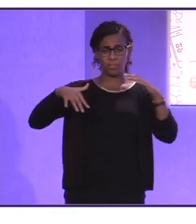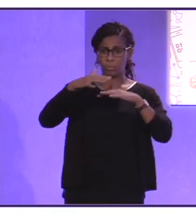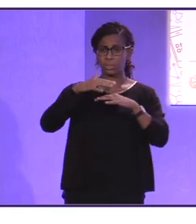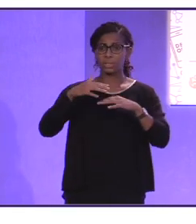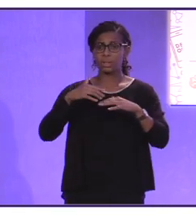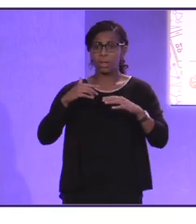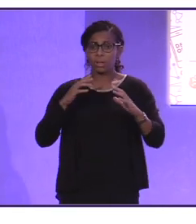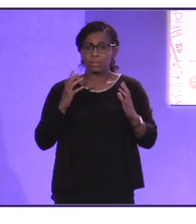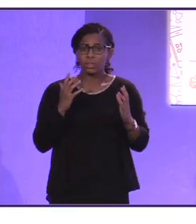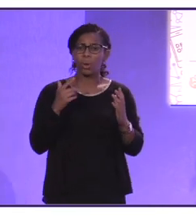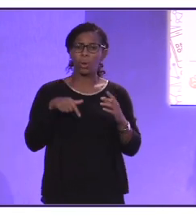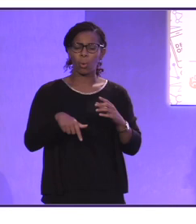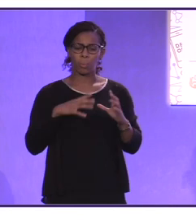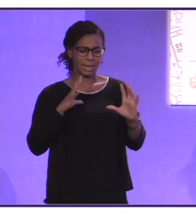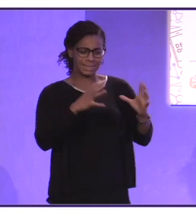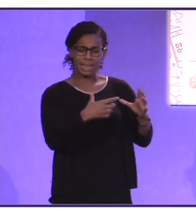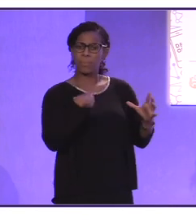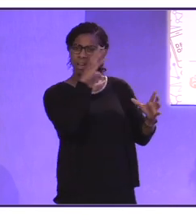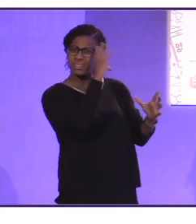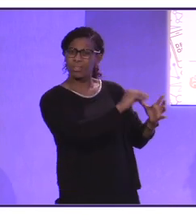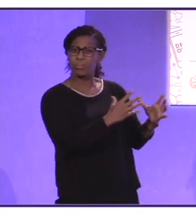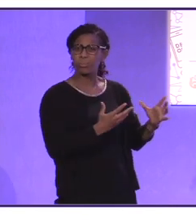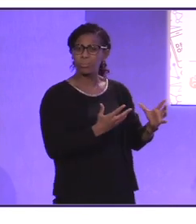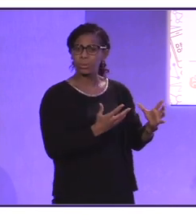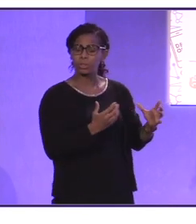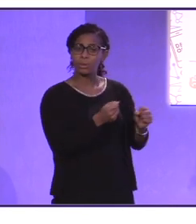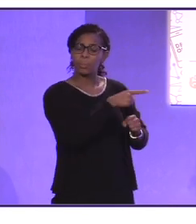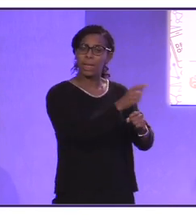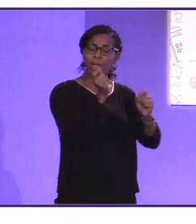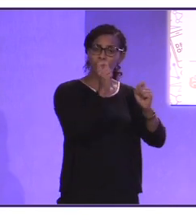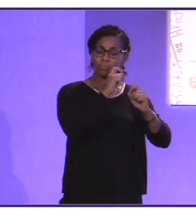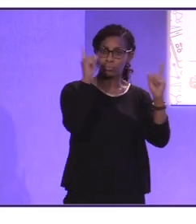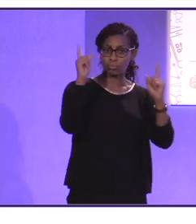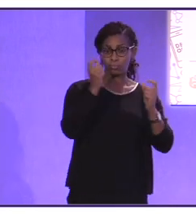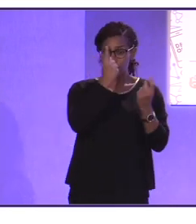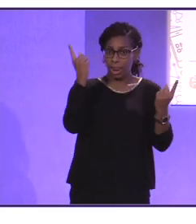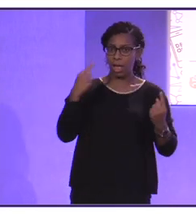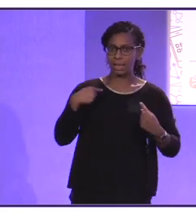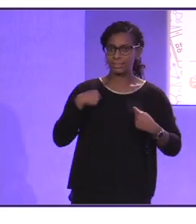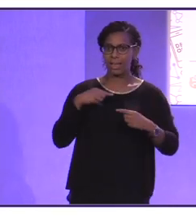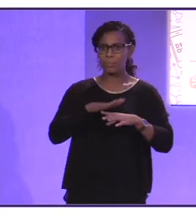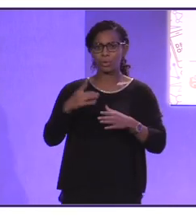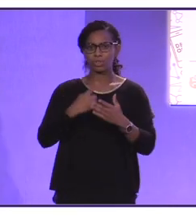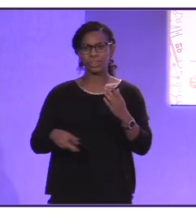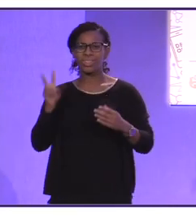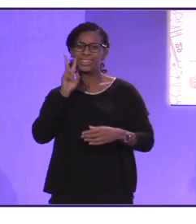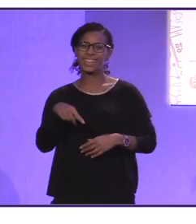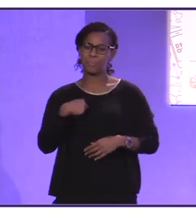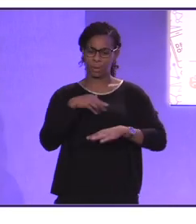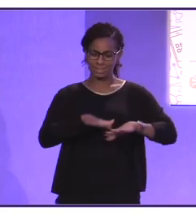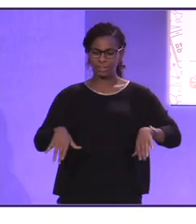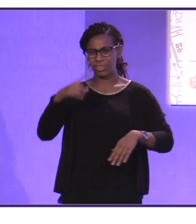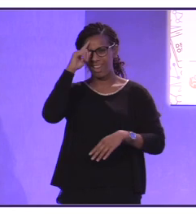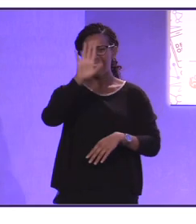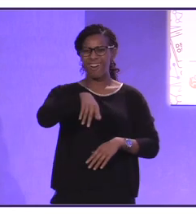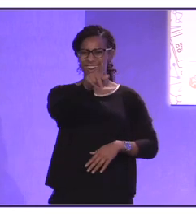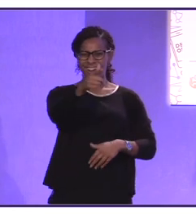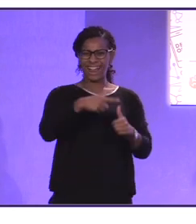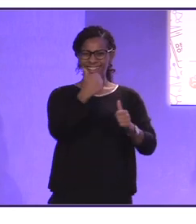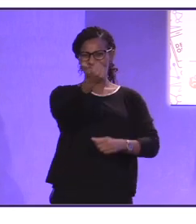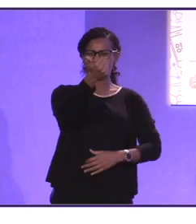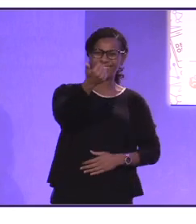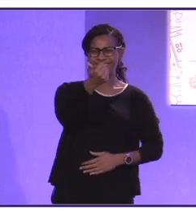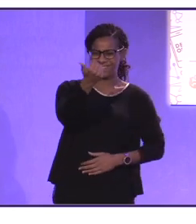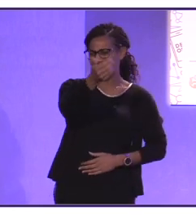I try to share this stuff with them too, that they see the full picture, because I'm not just Alex on stage or Alex Substantial, as I came out in the notes earlier